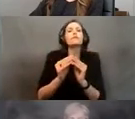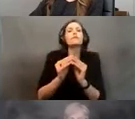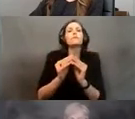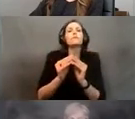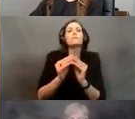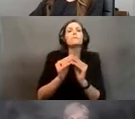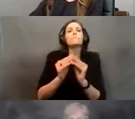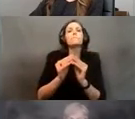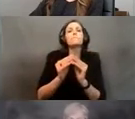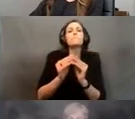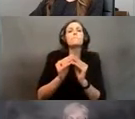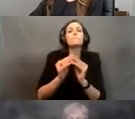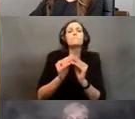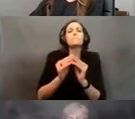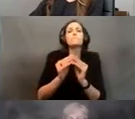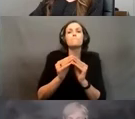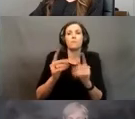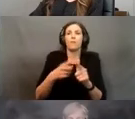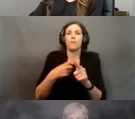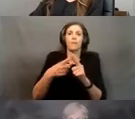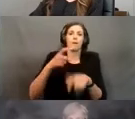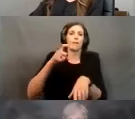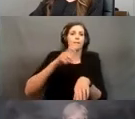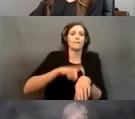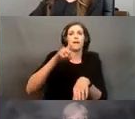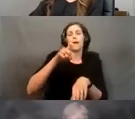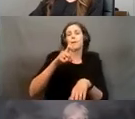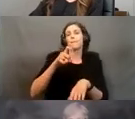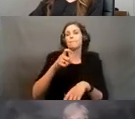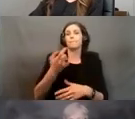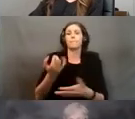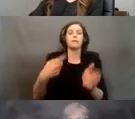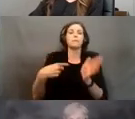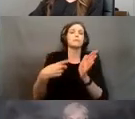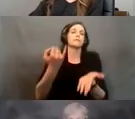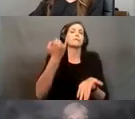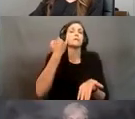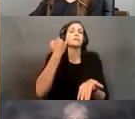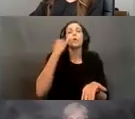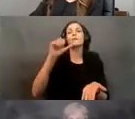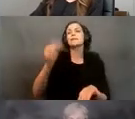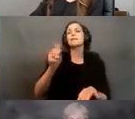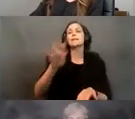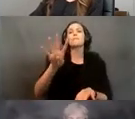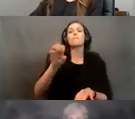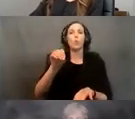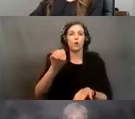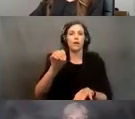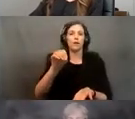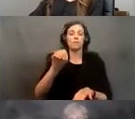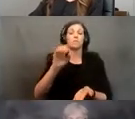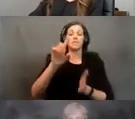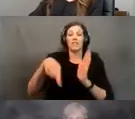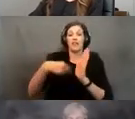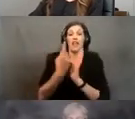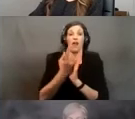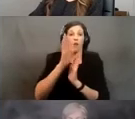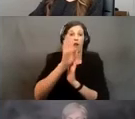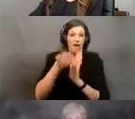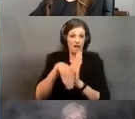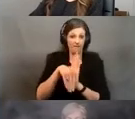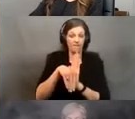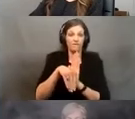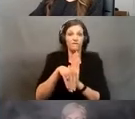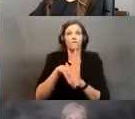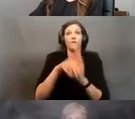at, on the appointed hour, let's say 1040 for the first paper session. It's an hour and a half. Uh, the screen will